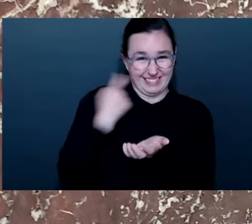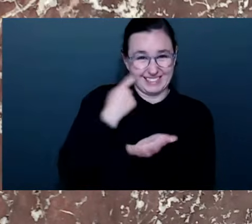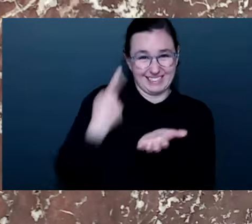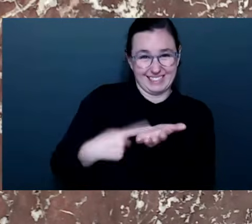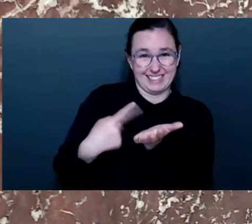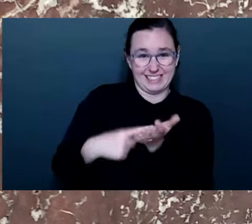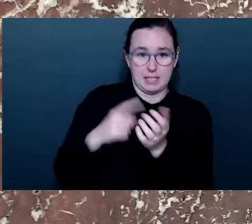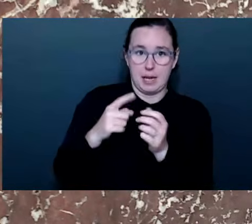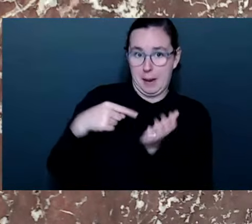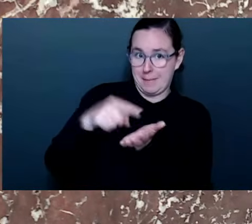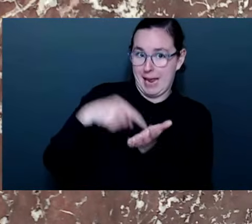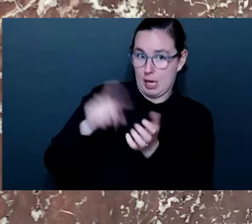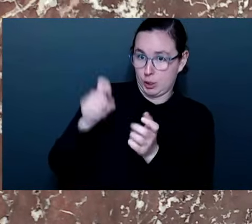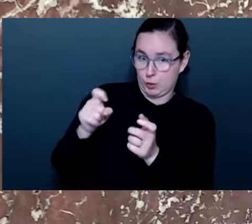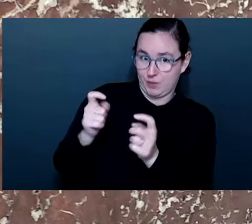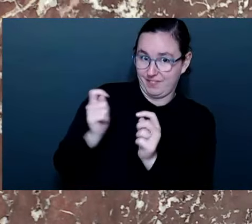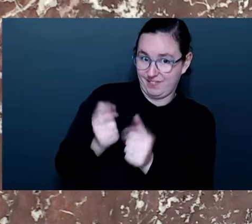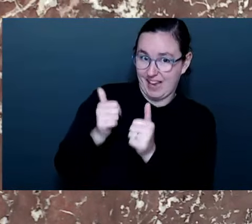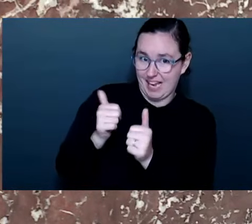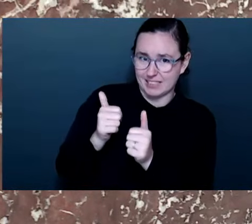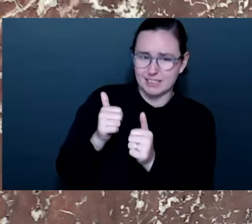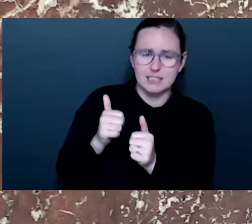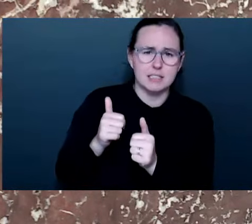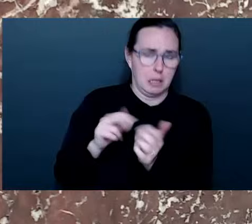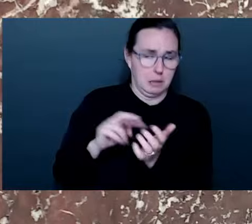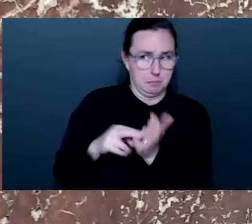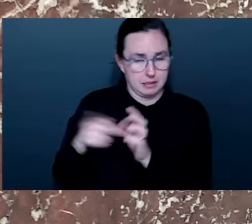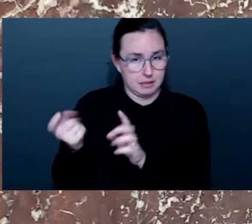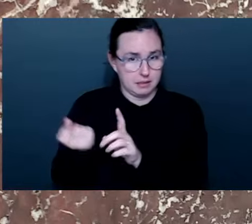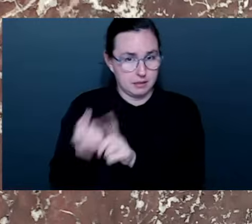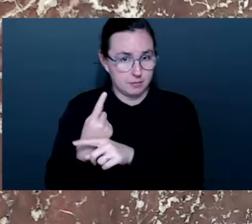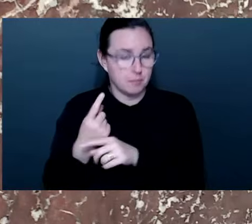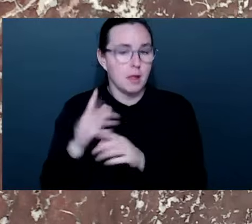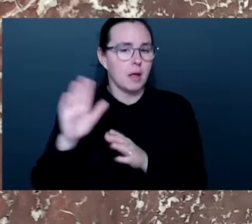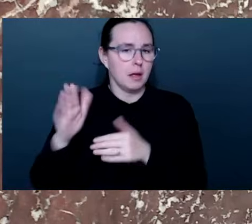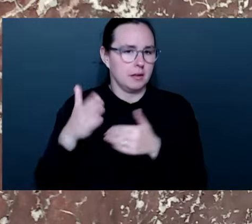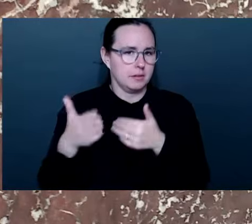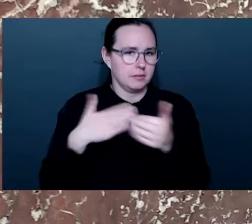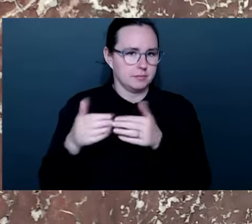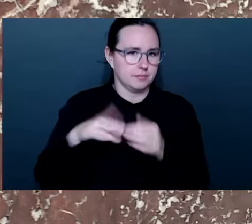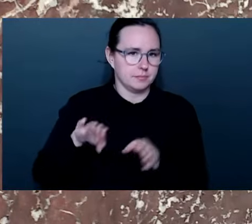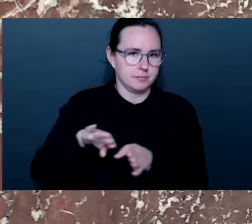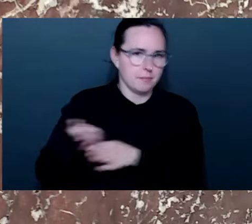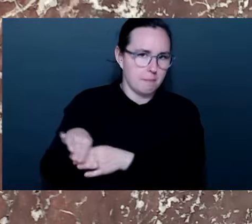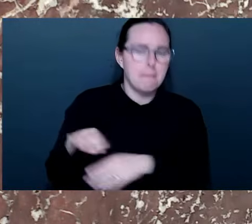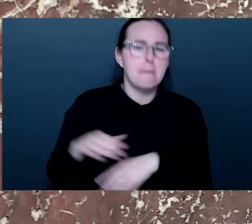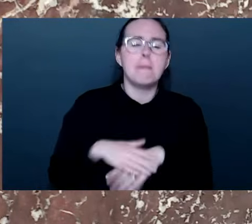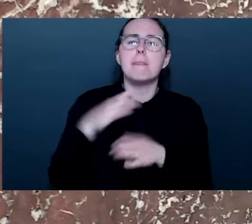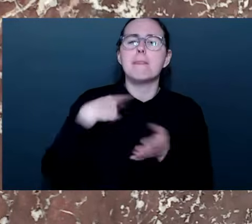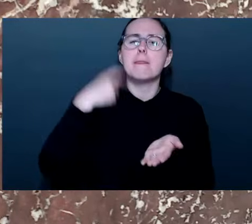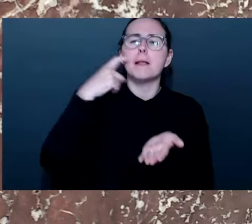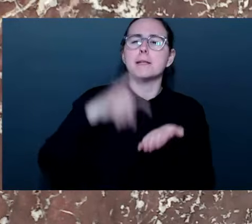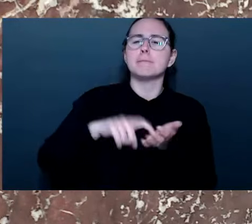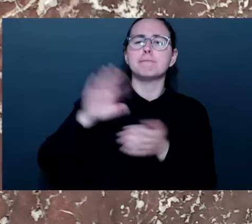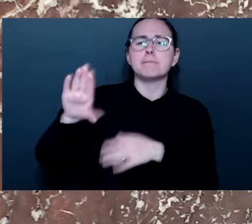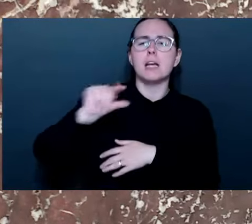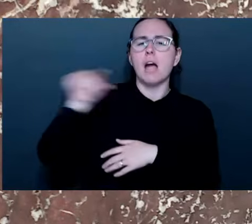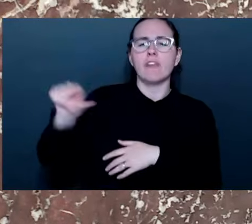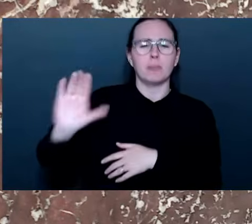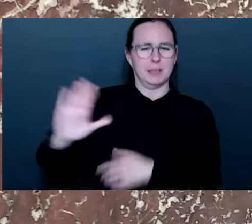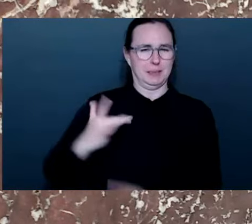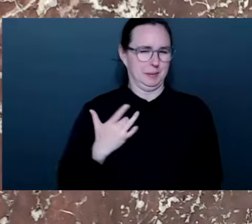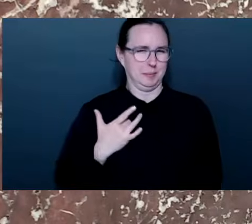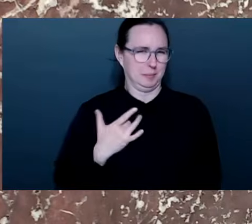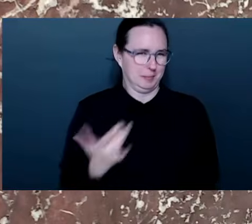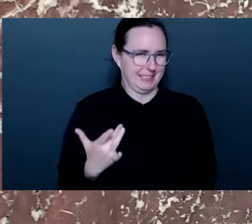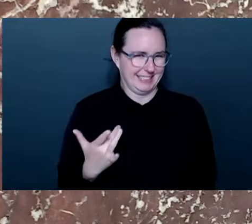Speaker, the pattern today has been very clear, and here's the interesting thing. All the examples that we've been bringing forward are under this government's